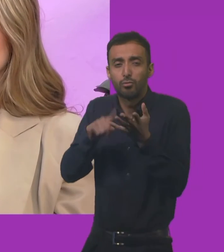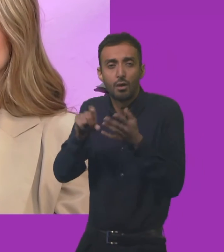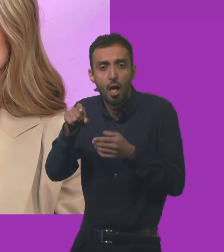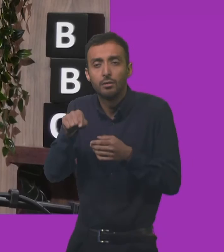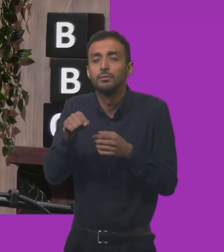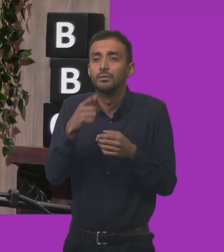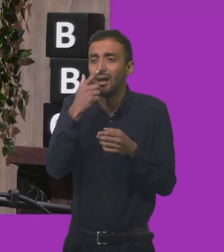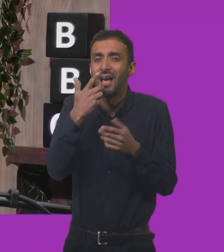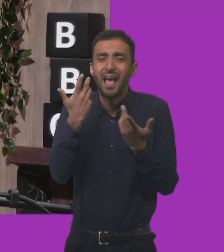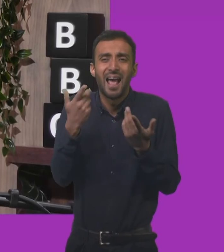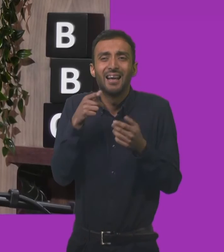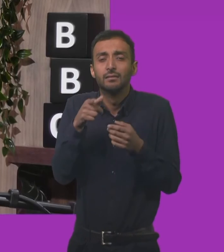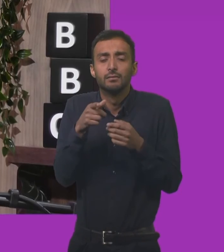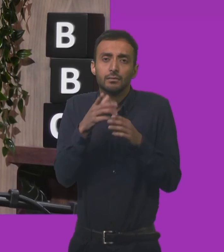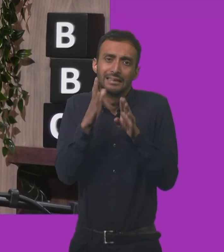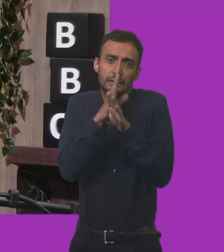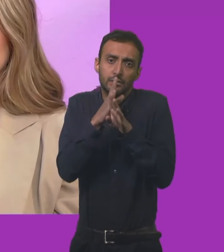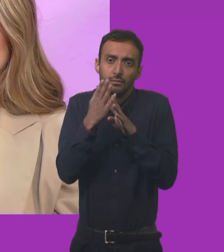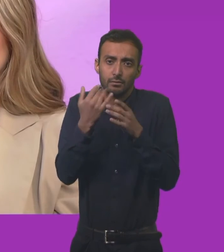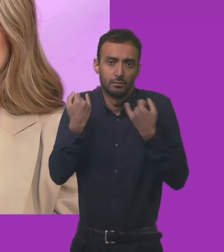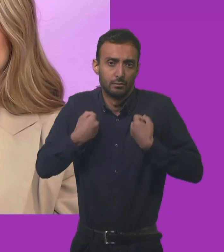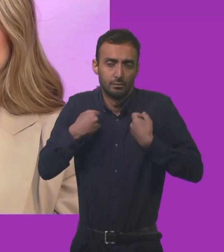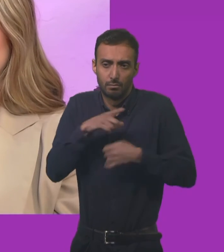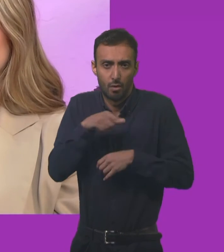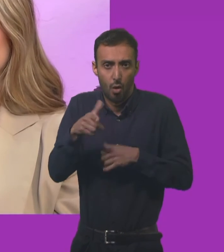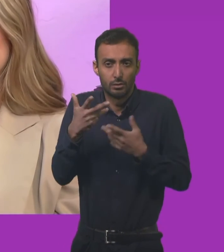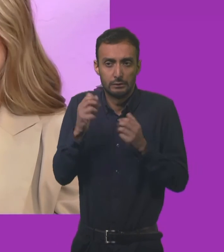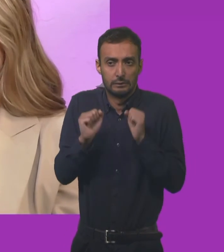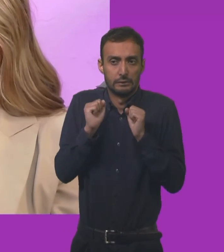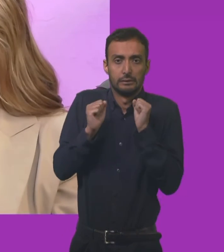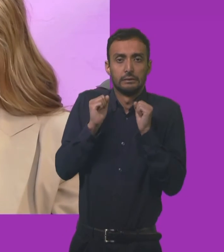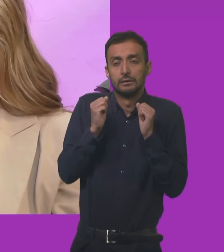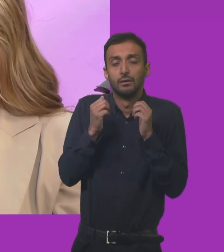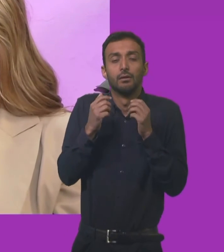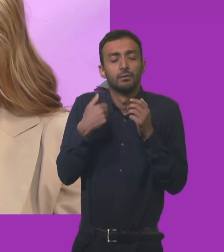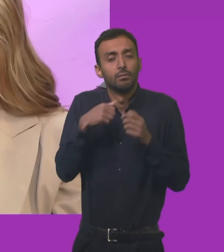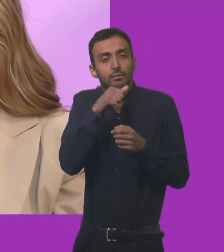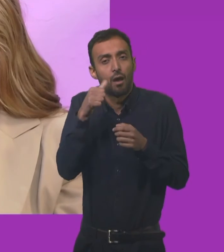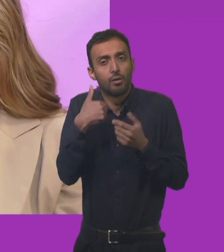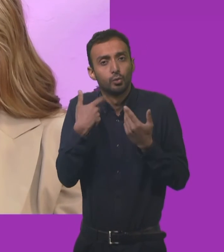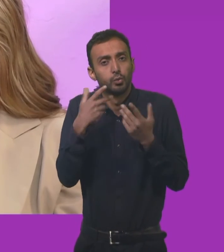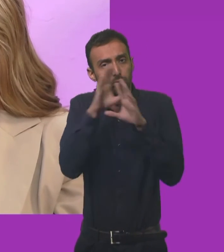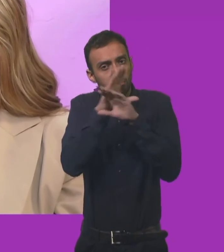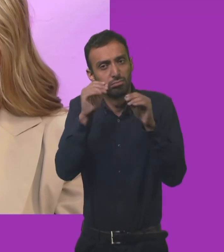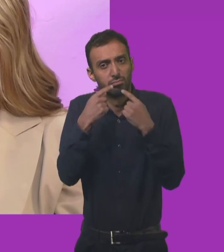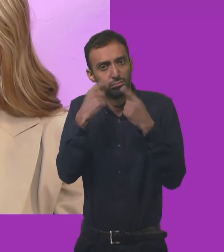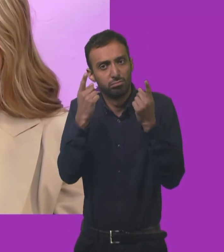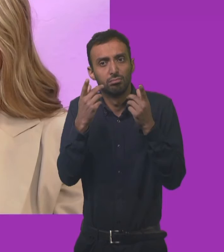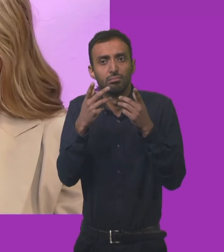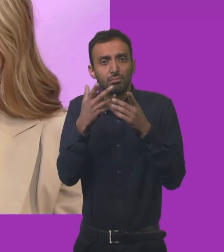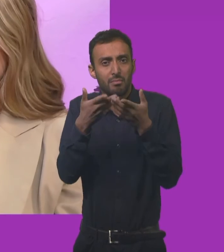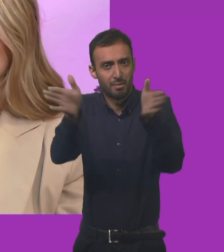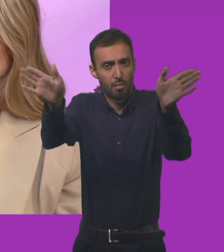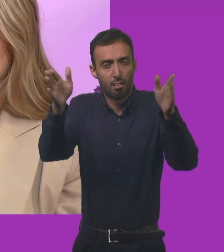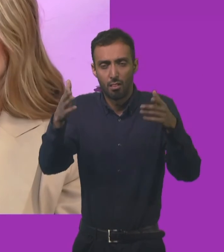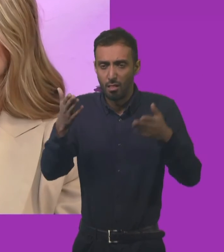taboo. Yeah. And it's just nice to show the world that it is a thing and a lot of people suffer from it. And you can be